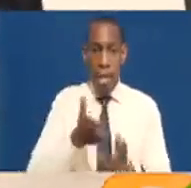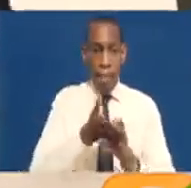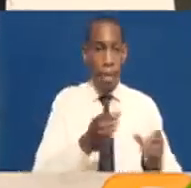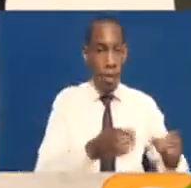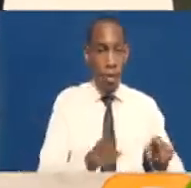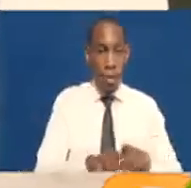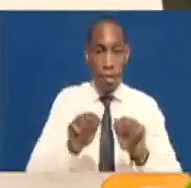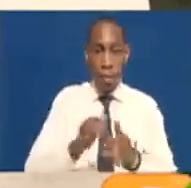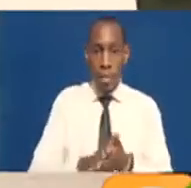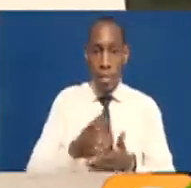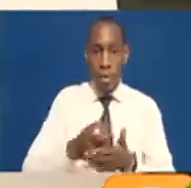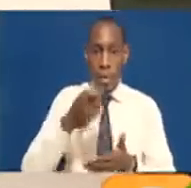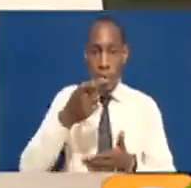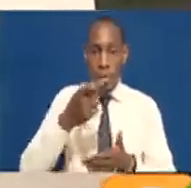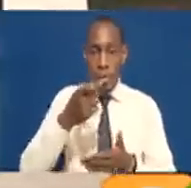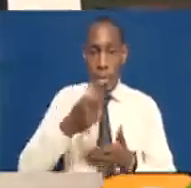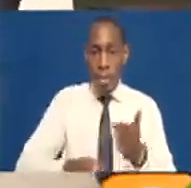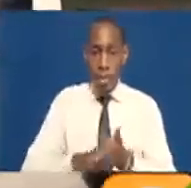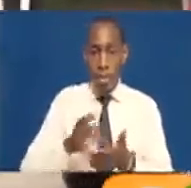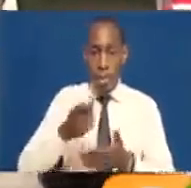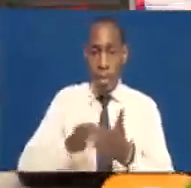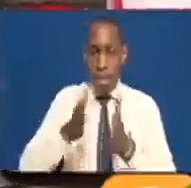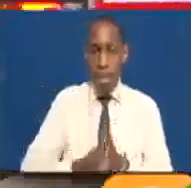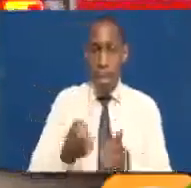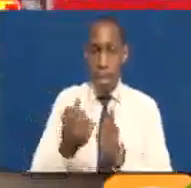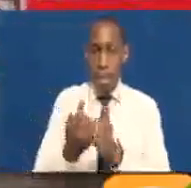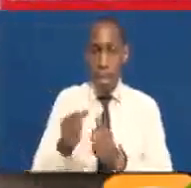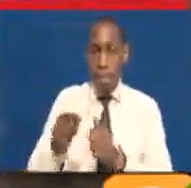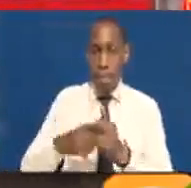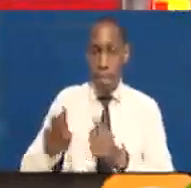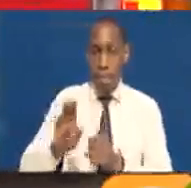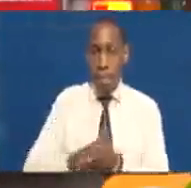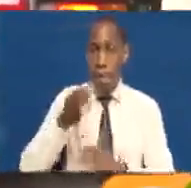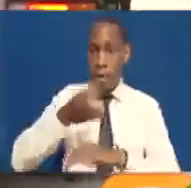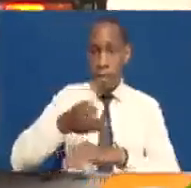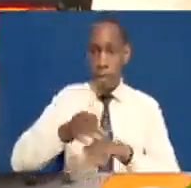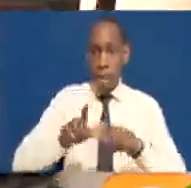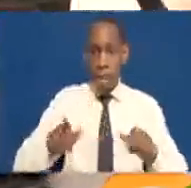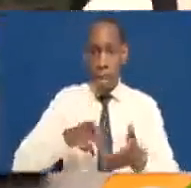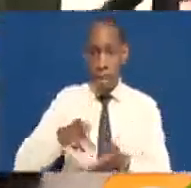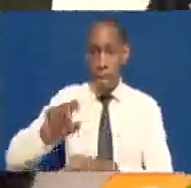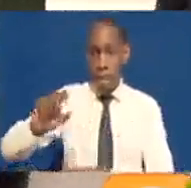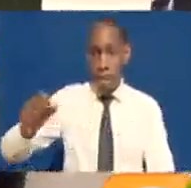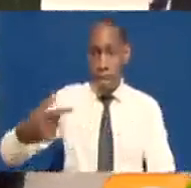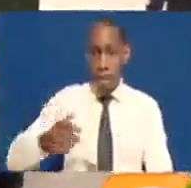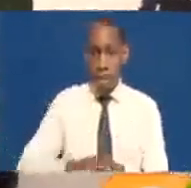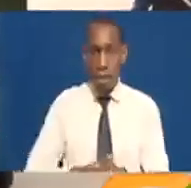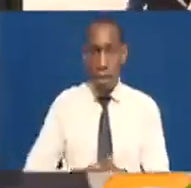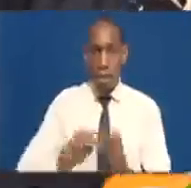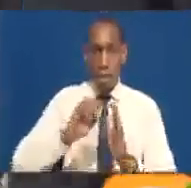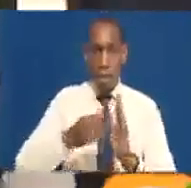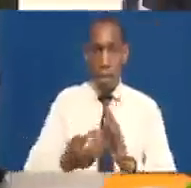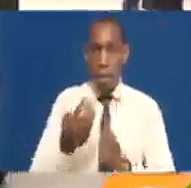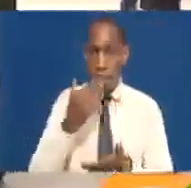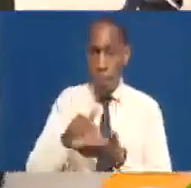could cost the taxpayer 11.6 billion shillings, fictitious land compensation scam. In a four-point letter to the